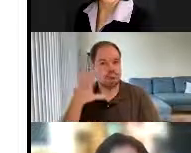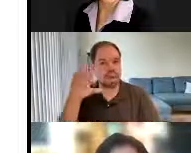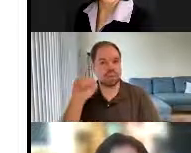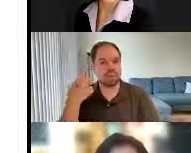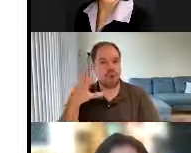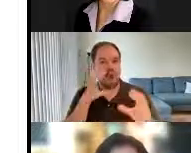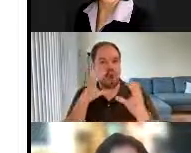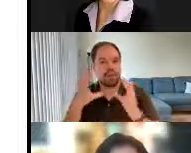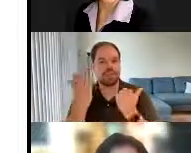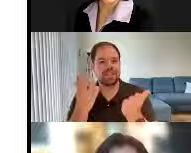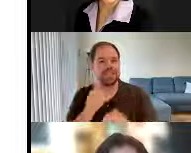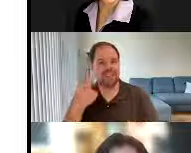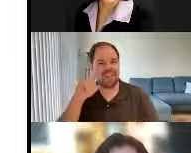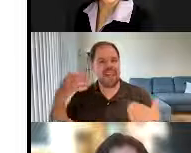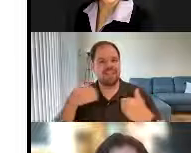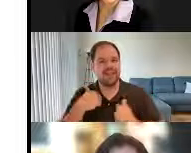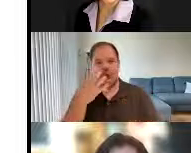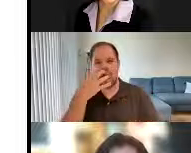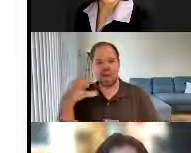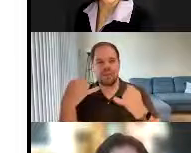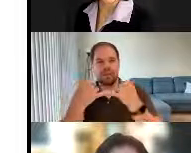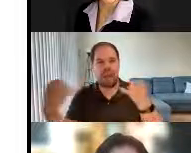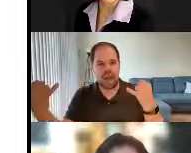encourage you to contact the resources listed here.